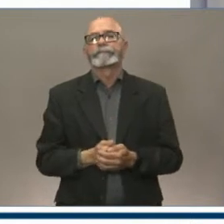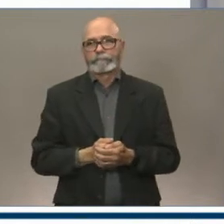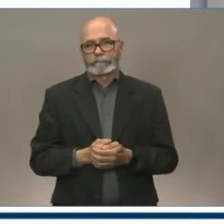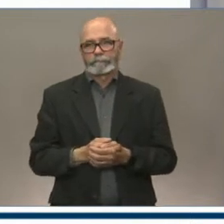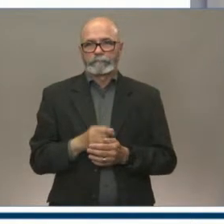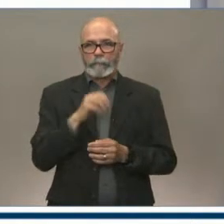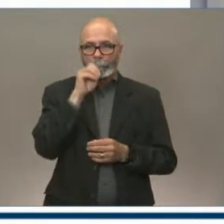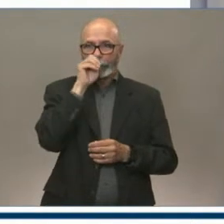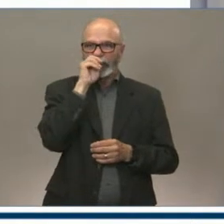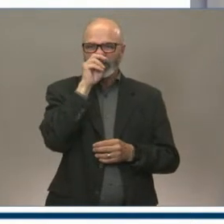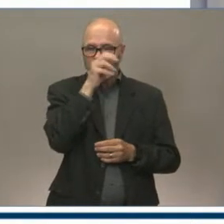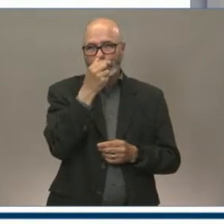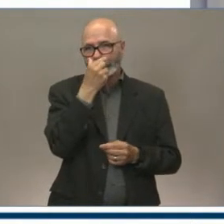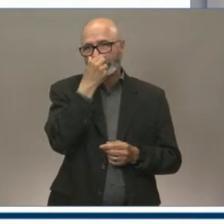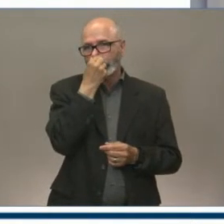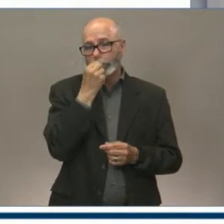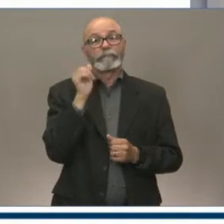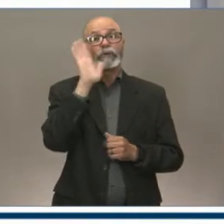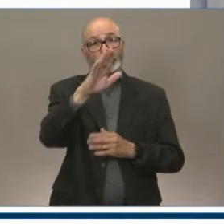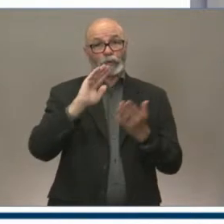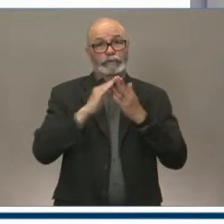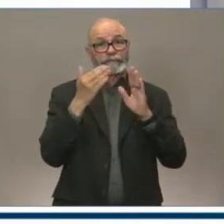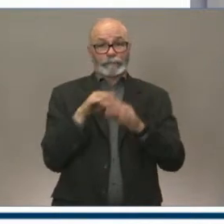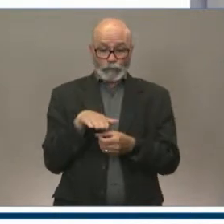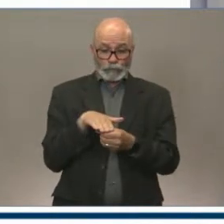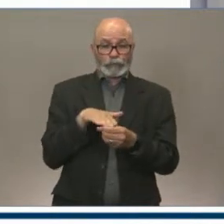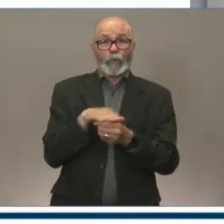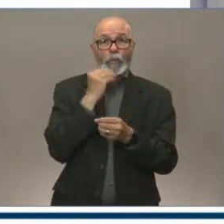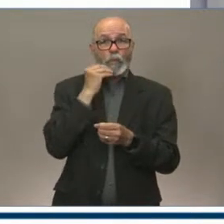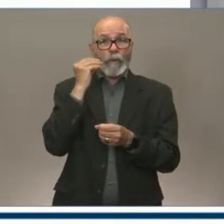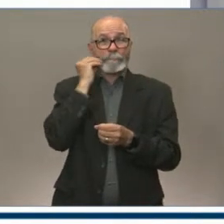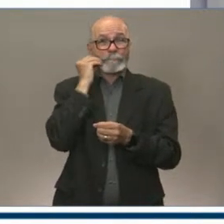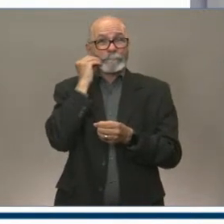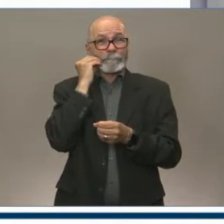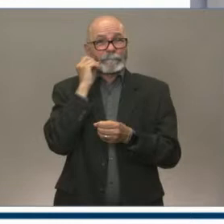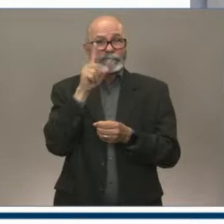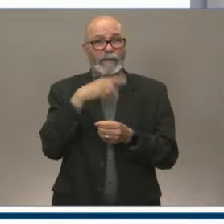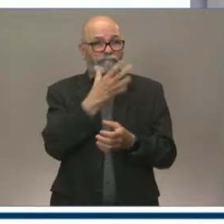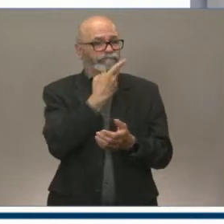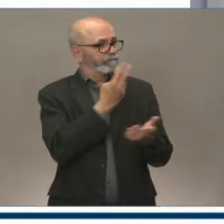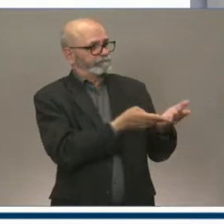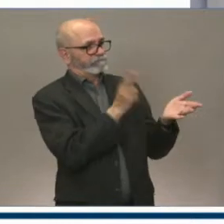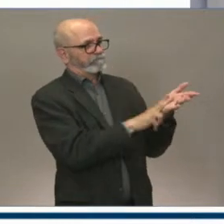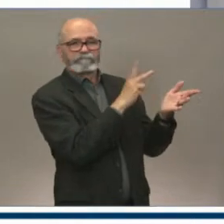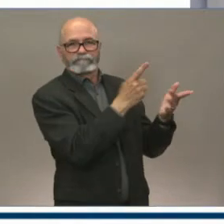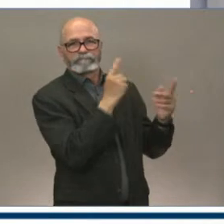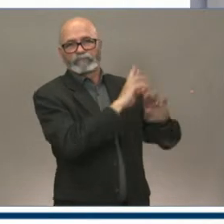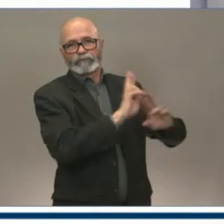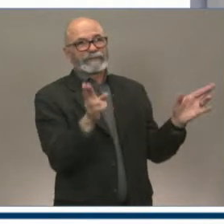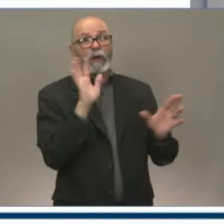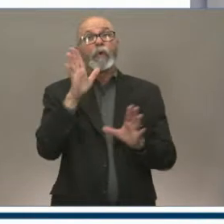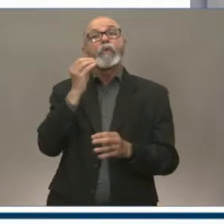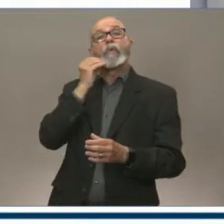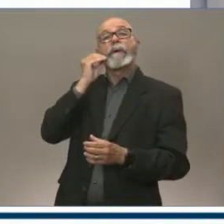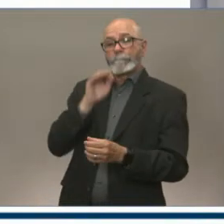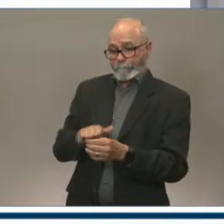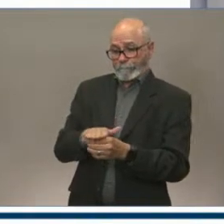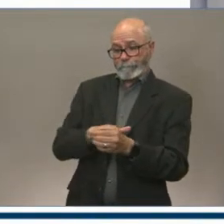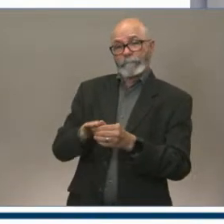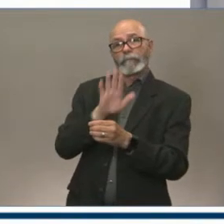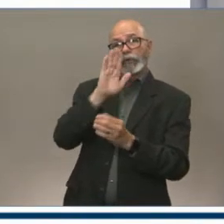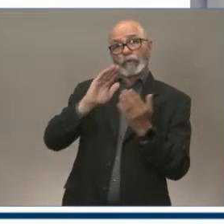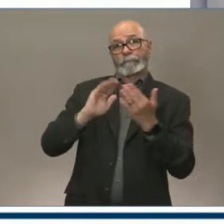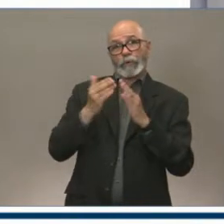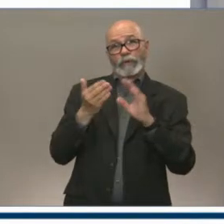you need to stay in your community. What that means, we signed an order. The order states your municipality. So you cannot leave your municipality if you